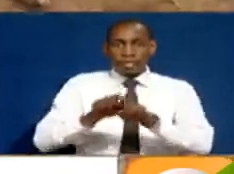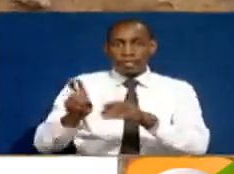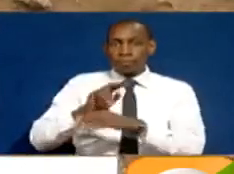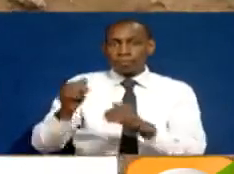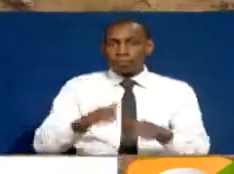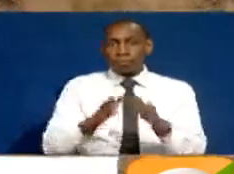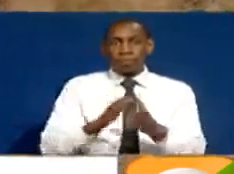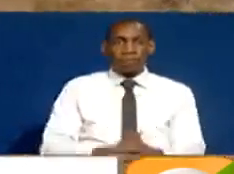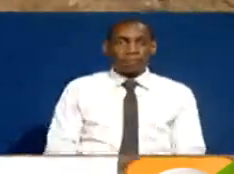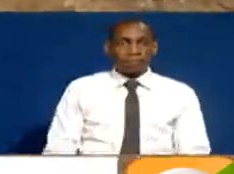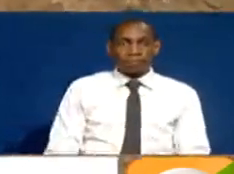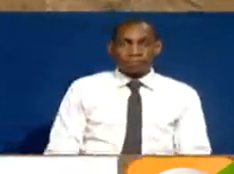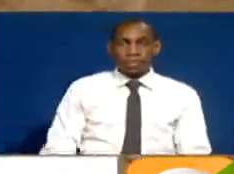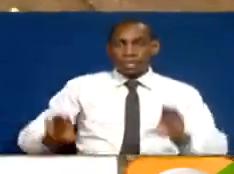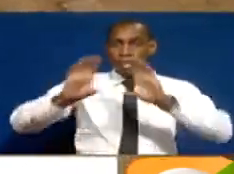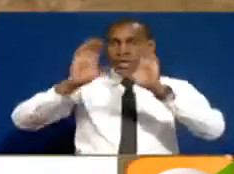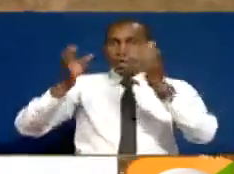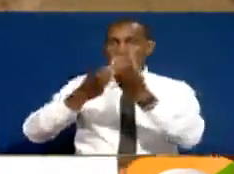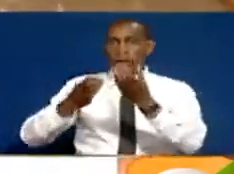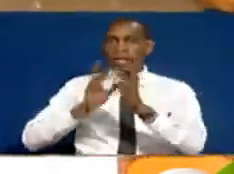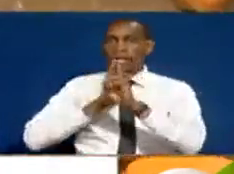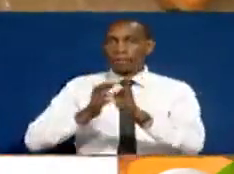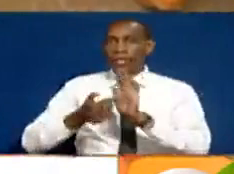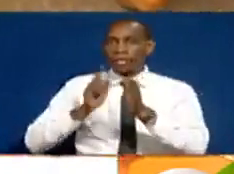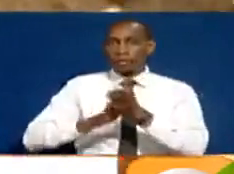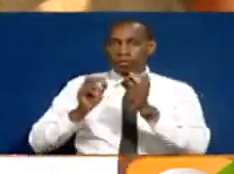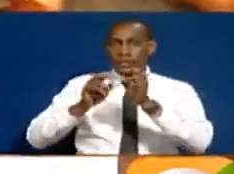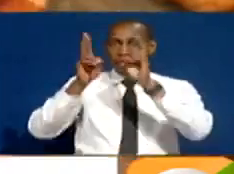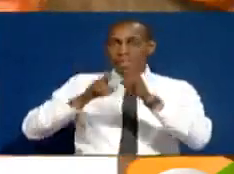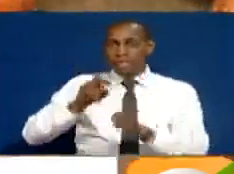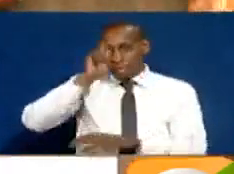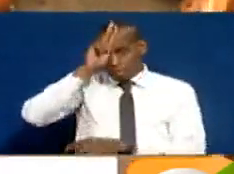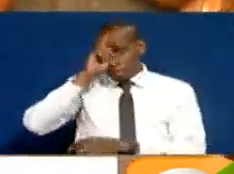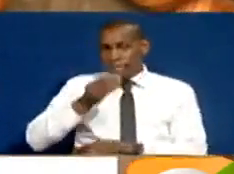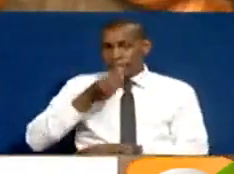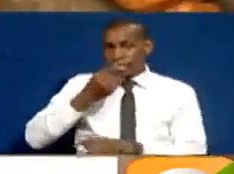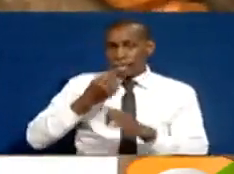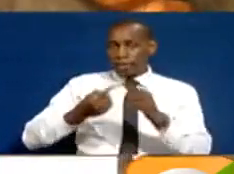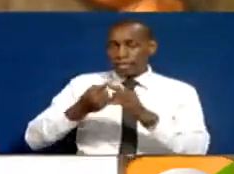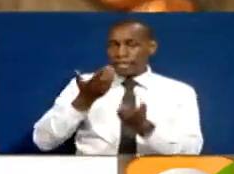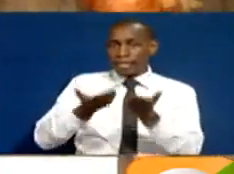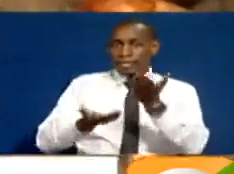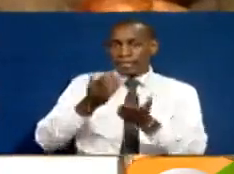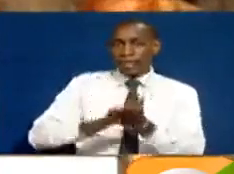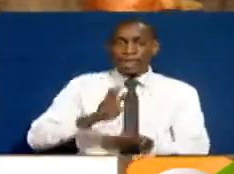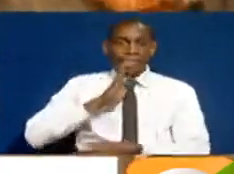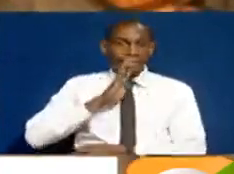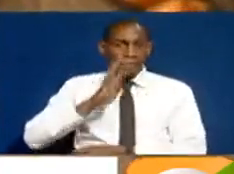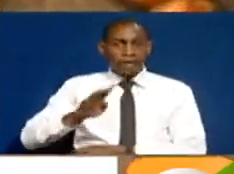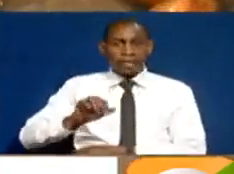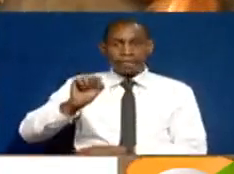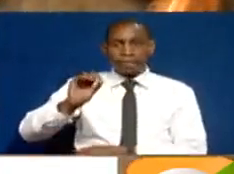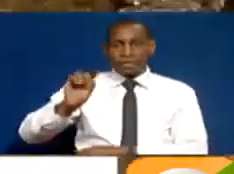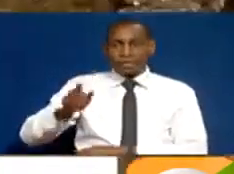opportunity. Global statistics show international snail consumption per year is estimated at around